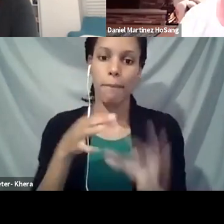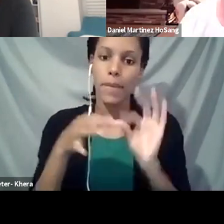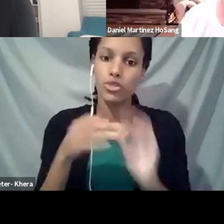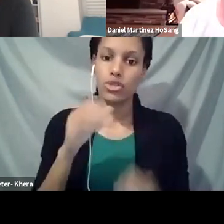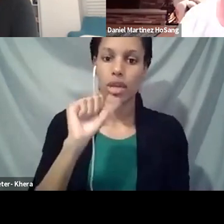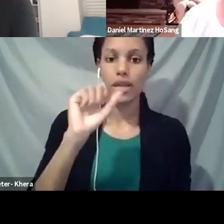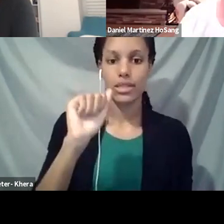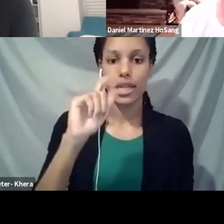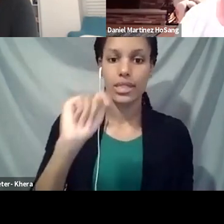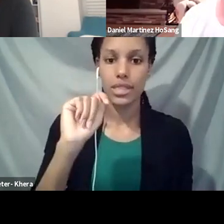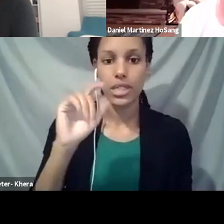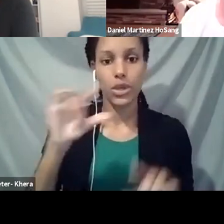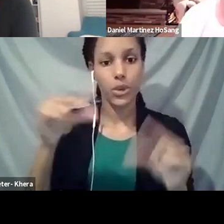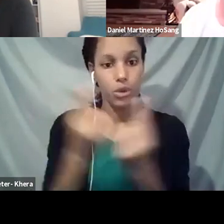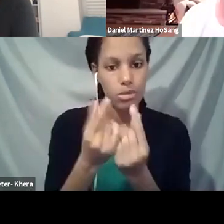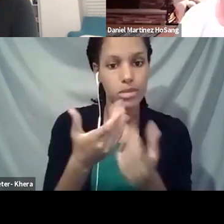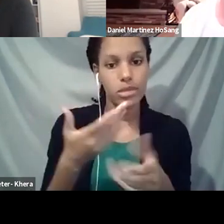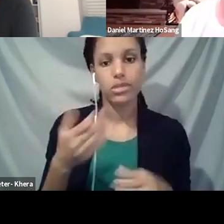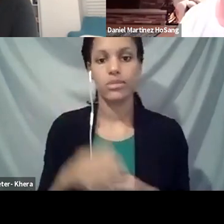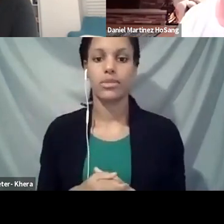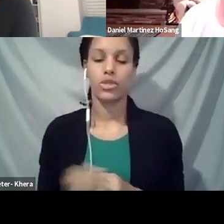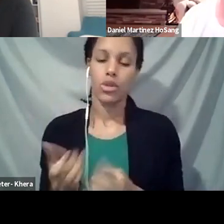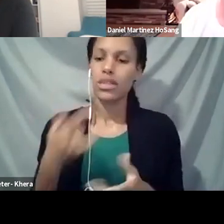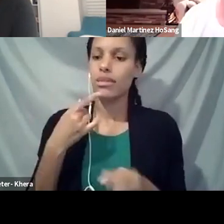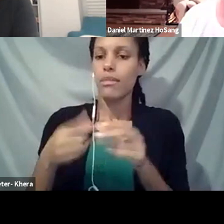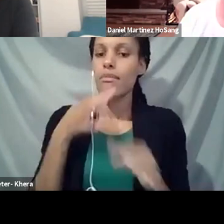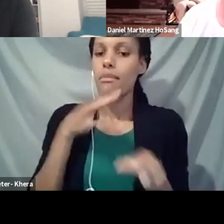racial scapegoating, which essentially means like feeling used,